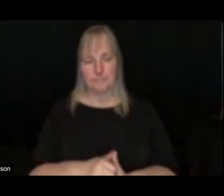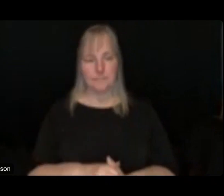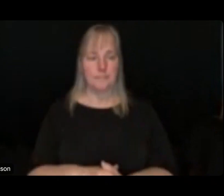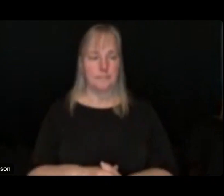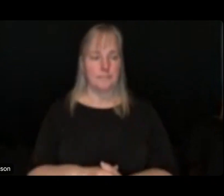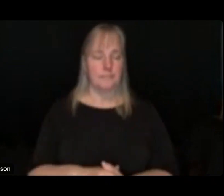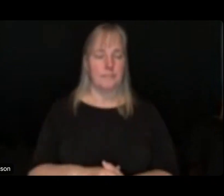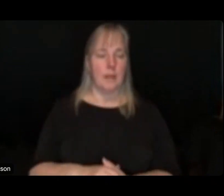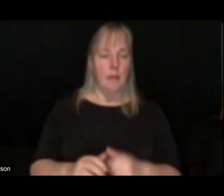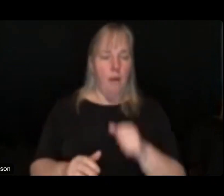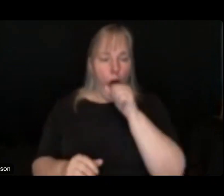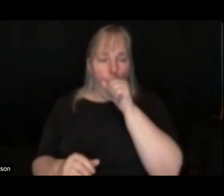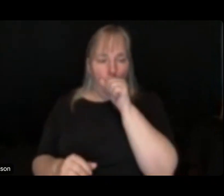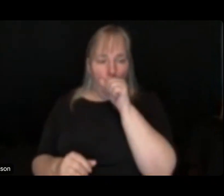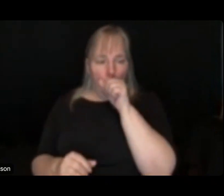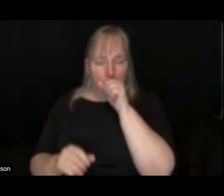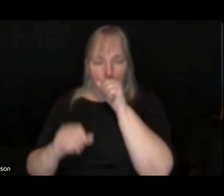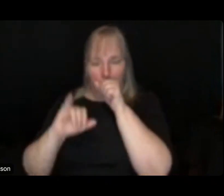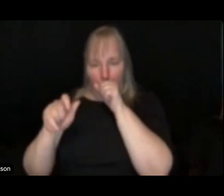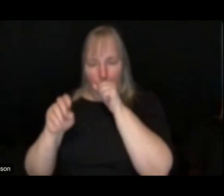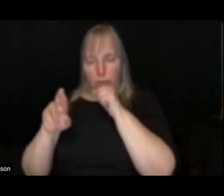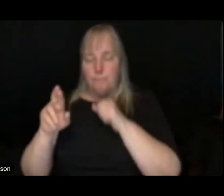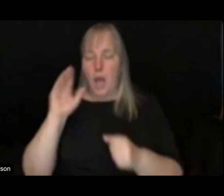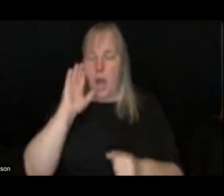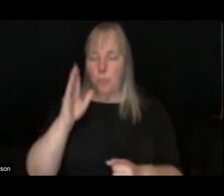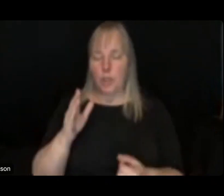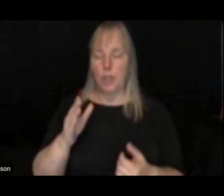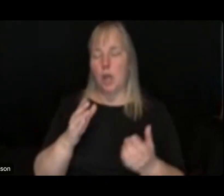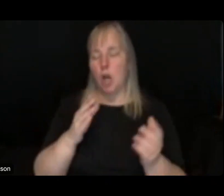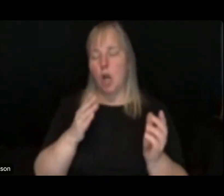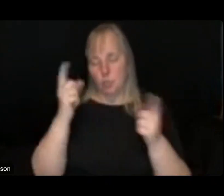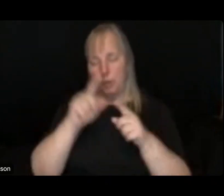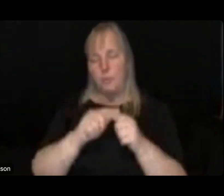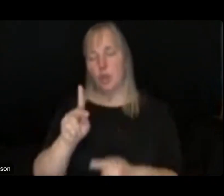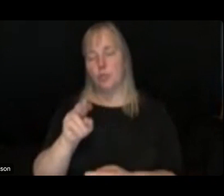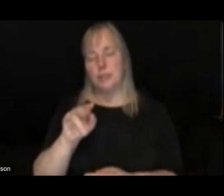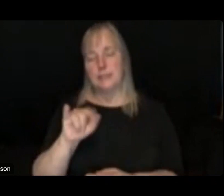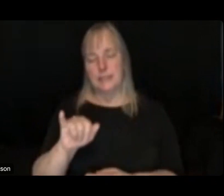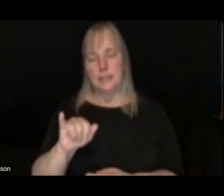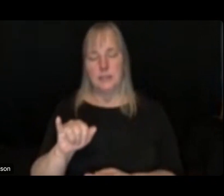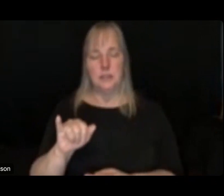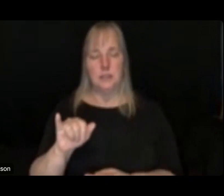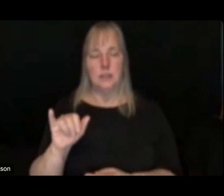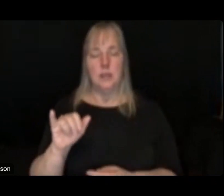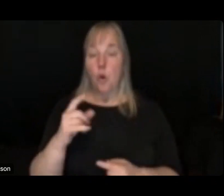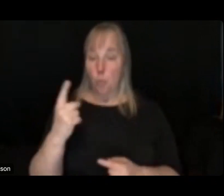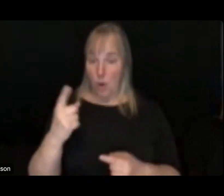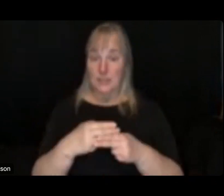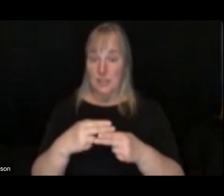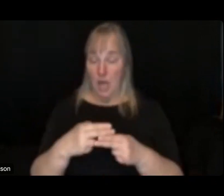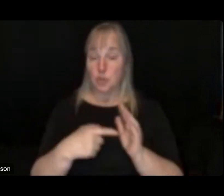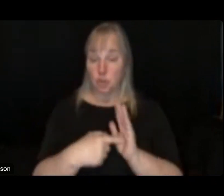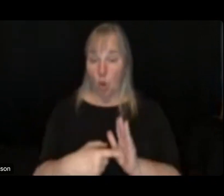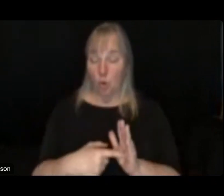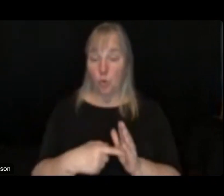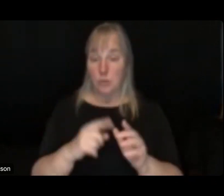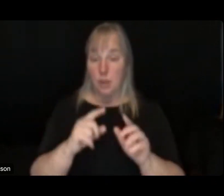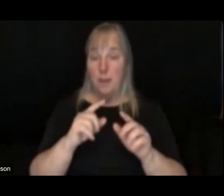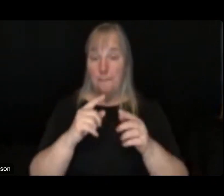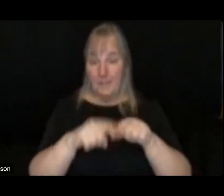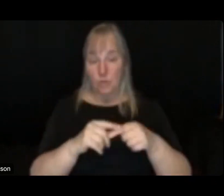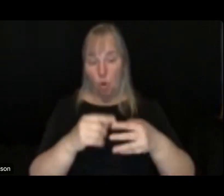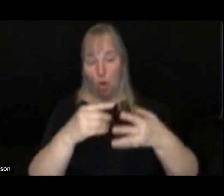Christy too, and I would also say that there is like one of the slides that I showed like by sector. Mhm. There are some sectors that are definitely